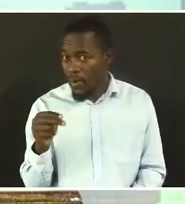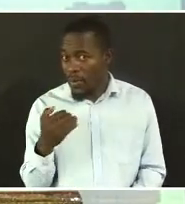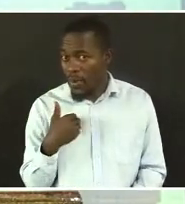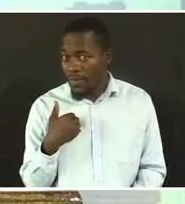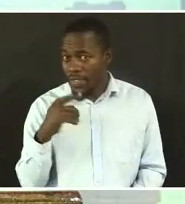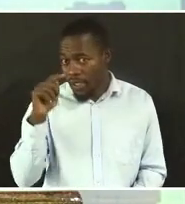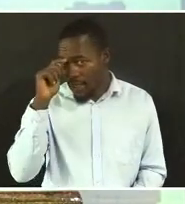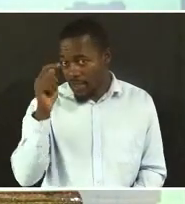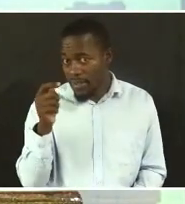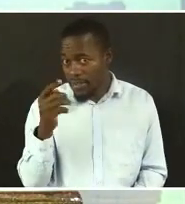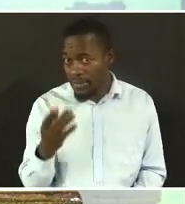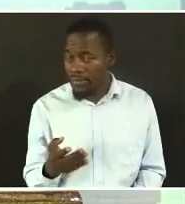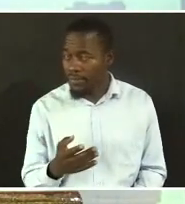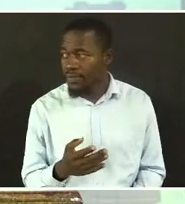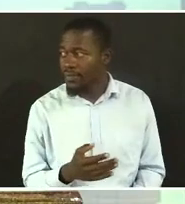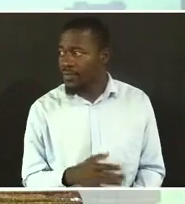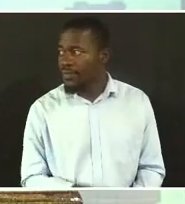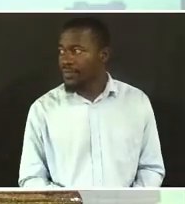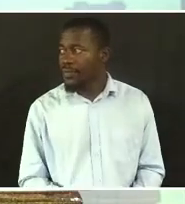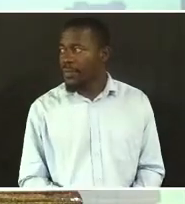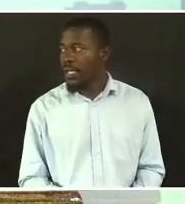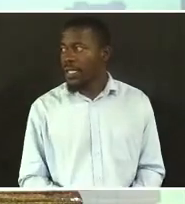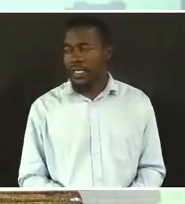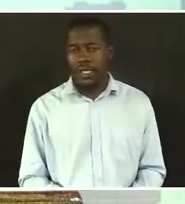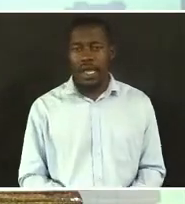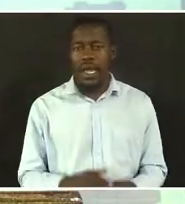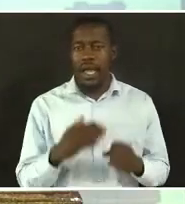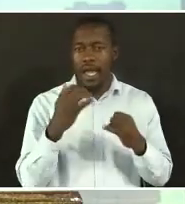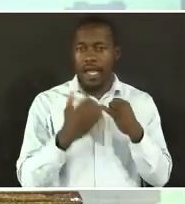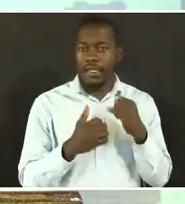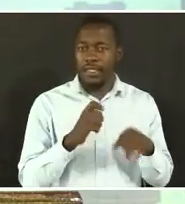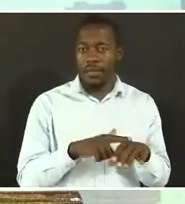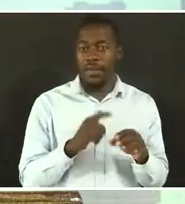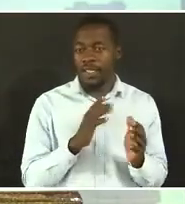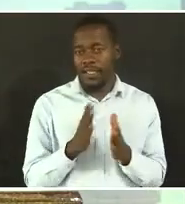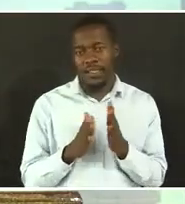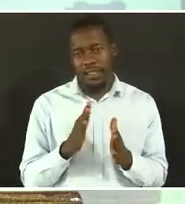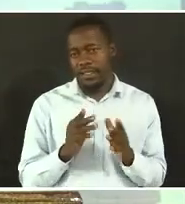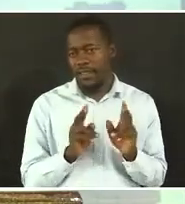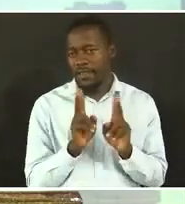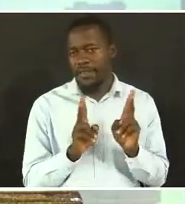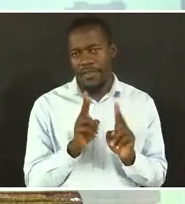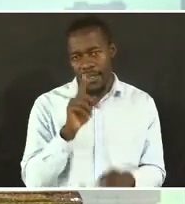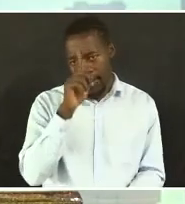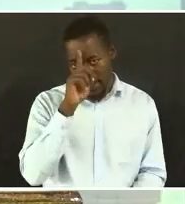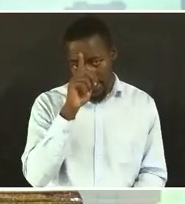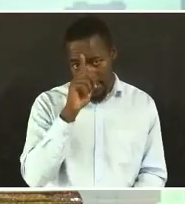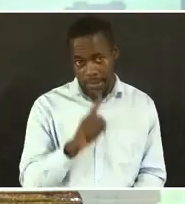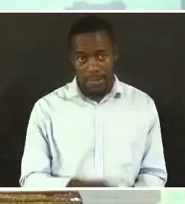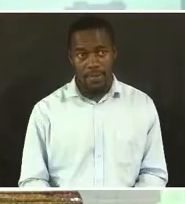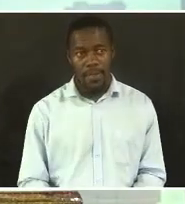Now this sign of the end time is a serious one. Because this one we know how to fulfill.